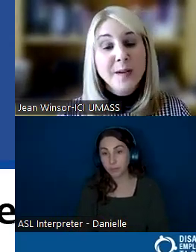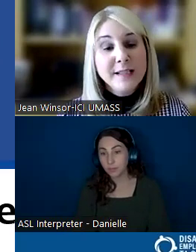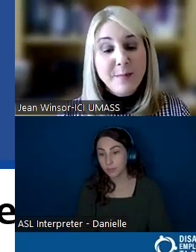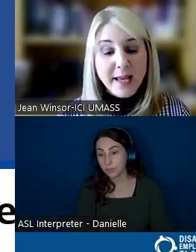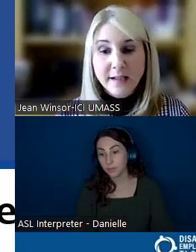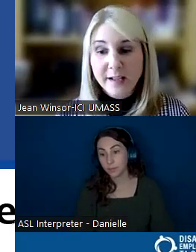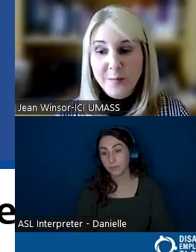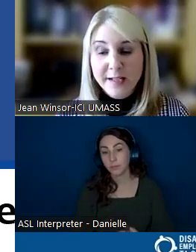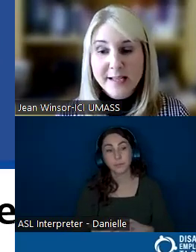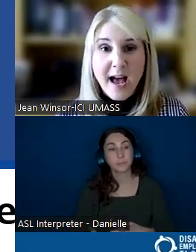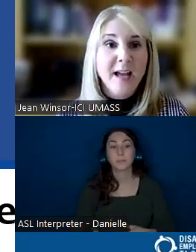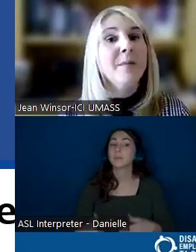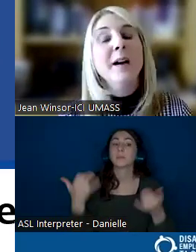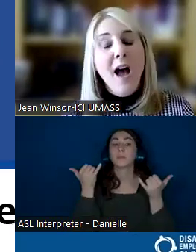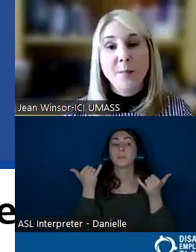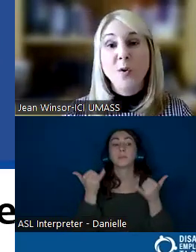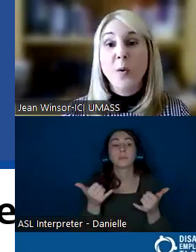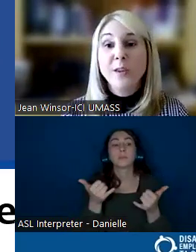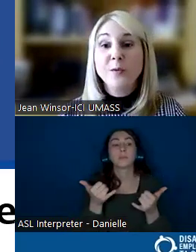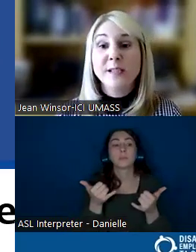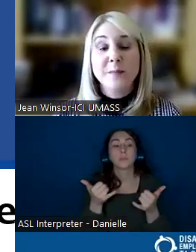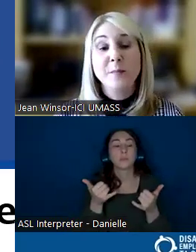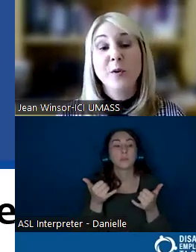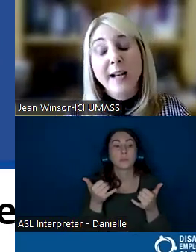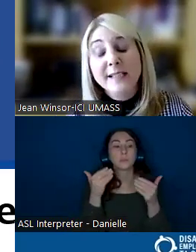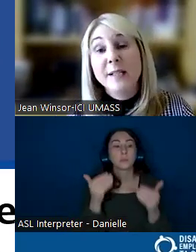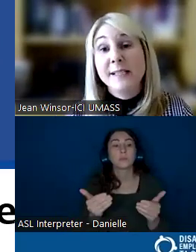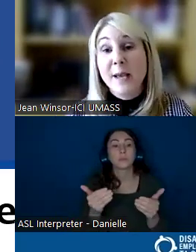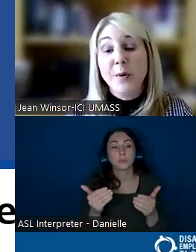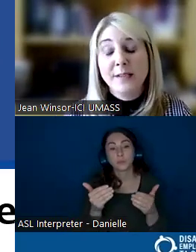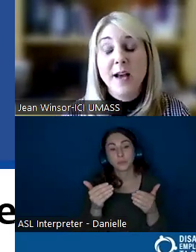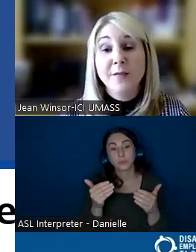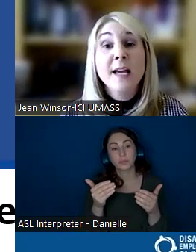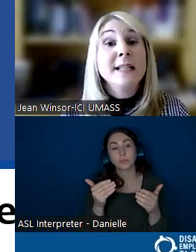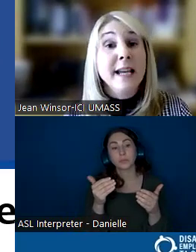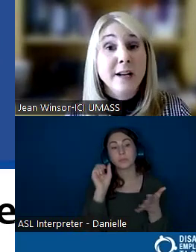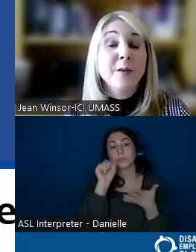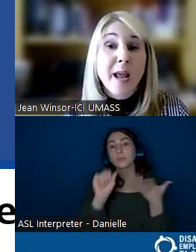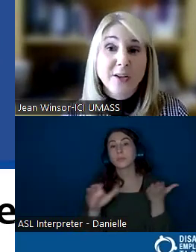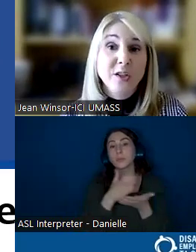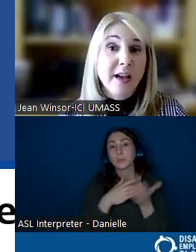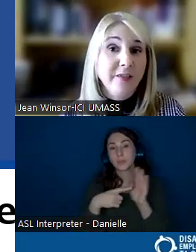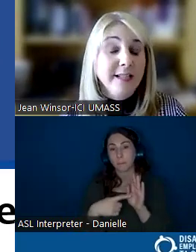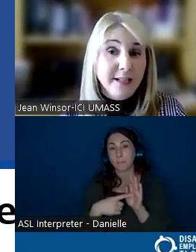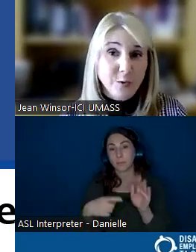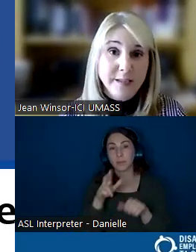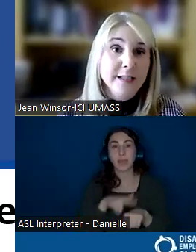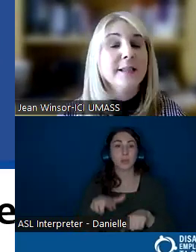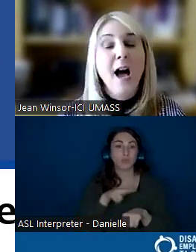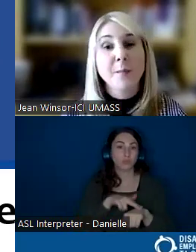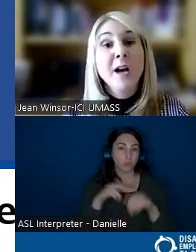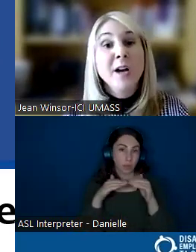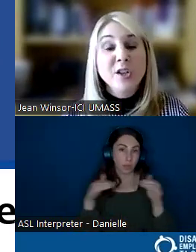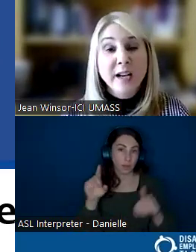So I'm going to spend a little bit of time going through some and providing some examples of data from national level data